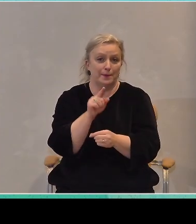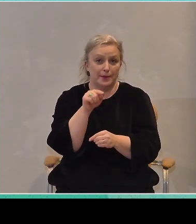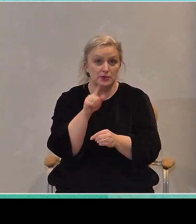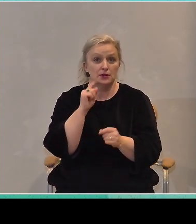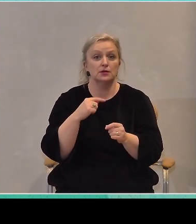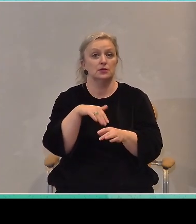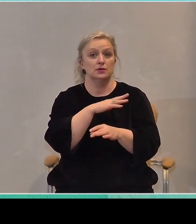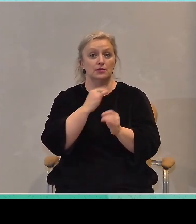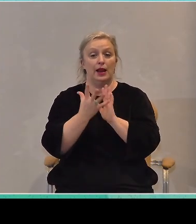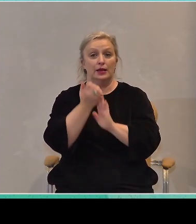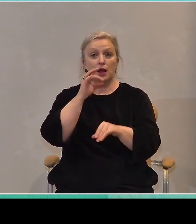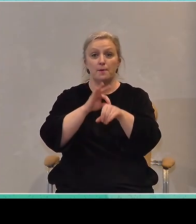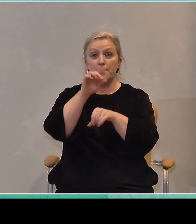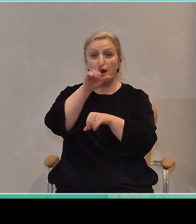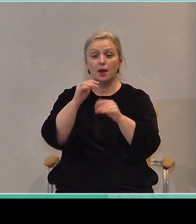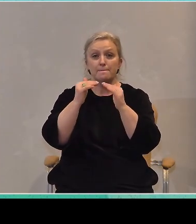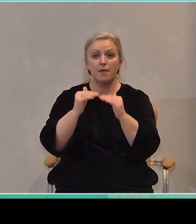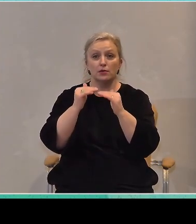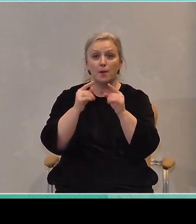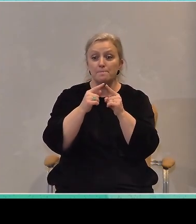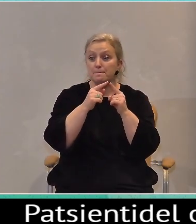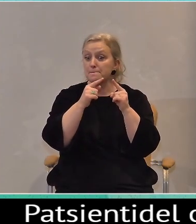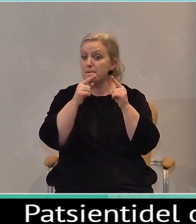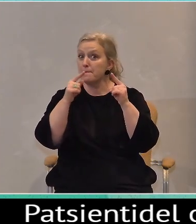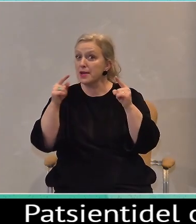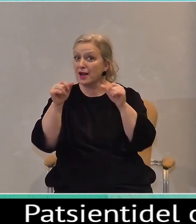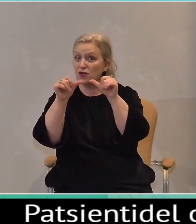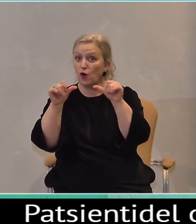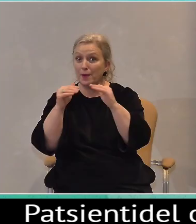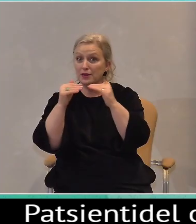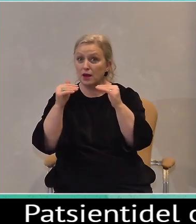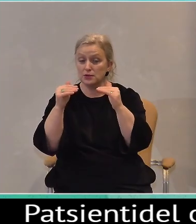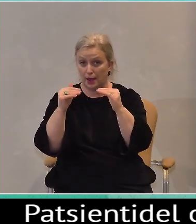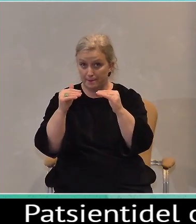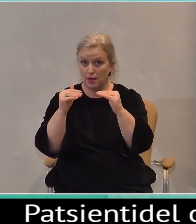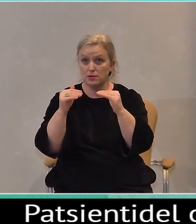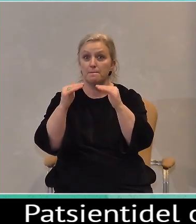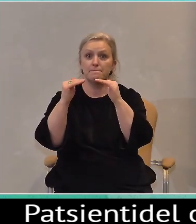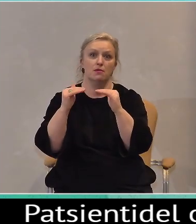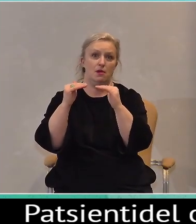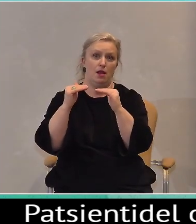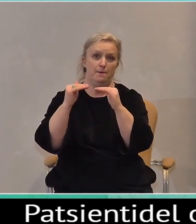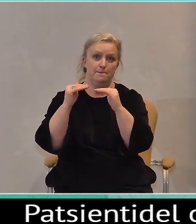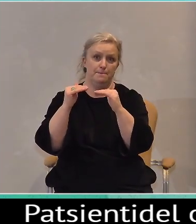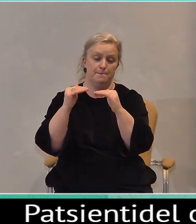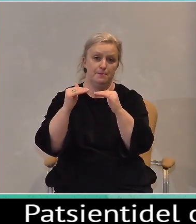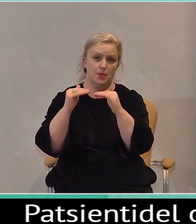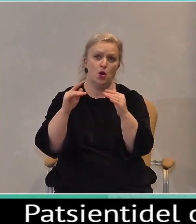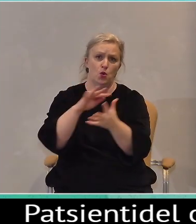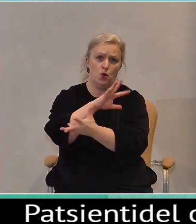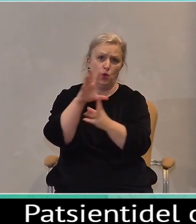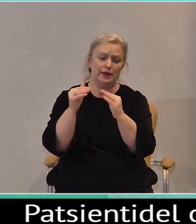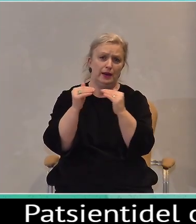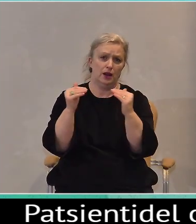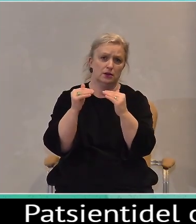patients, which isoforms have been expressed, we found that the level of long